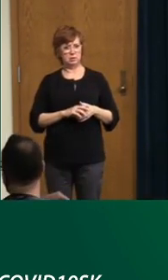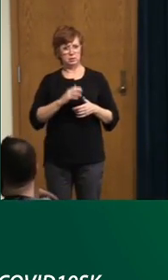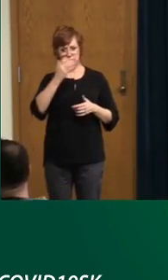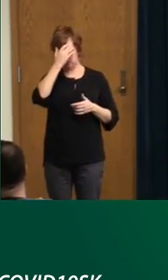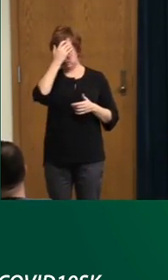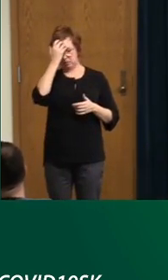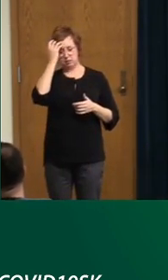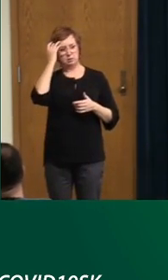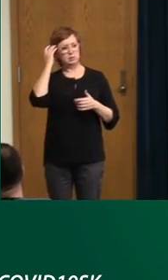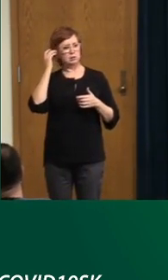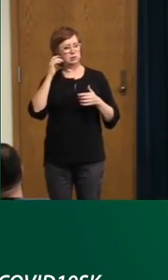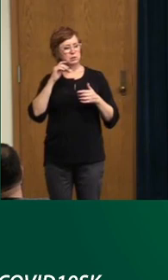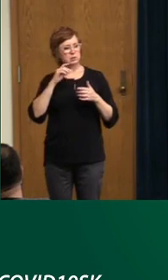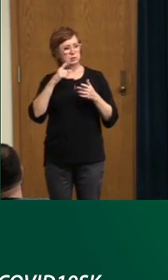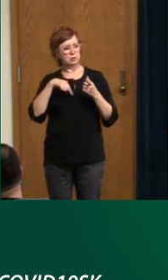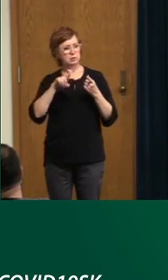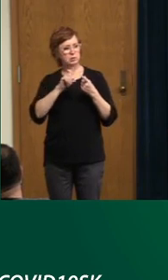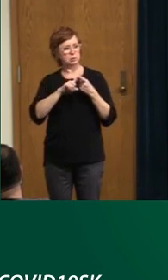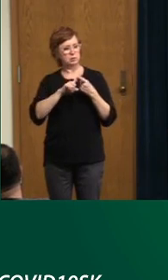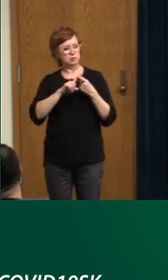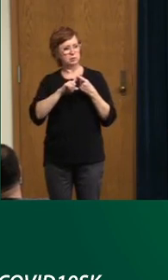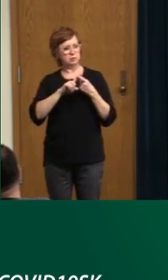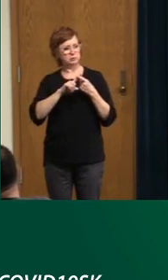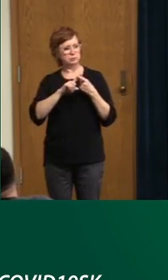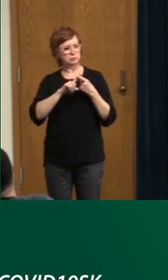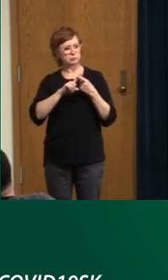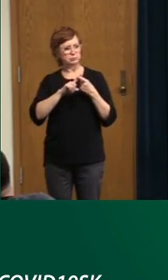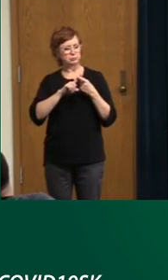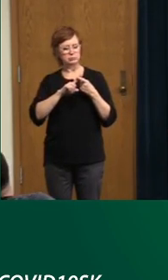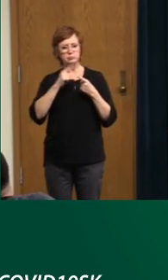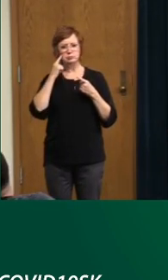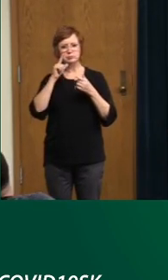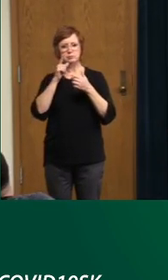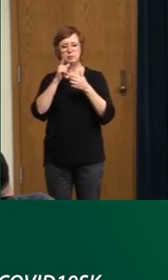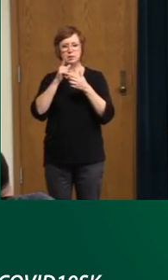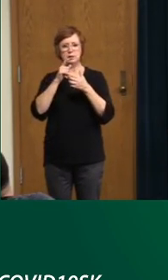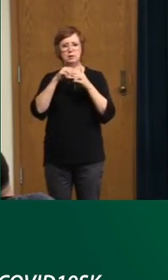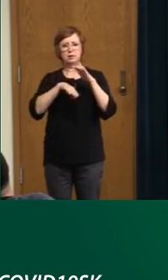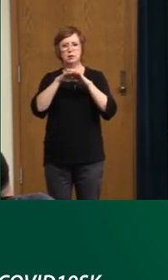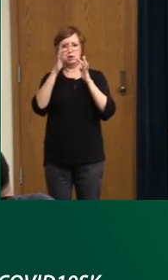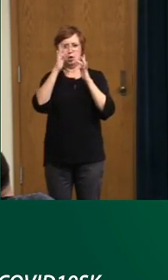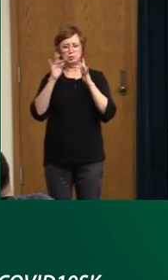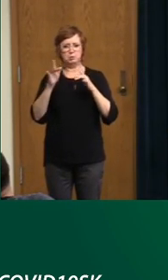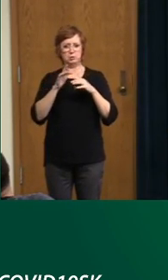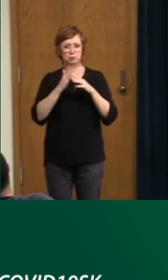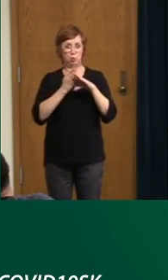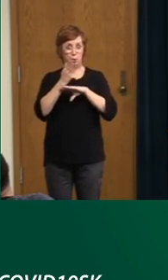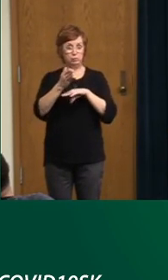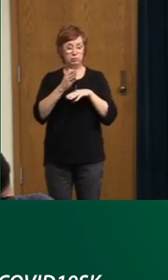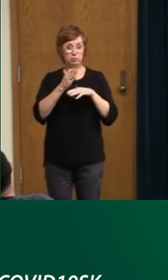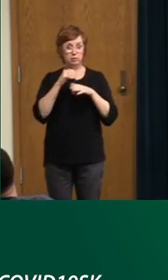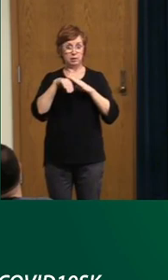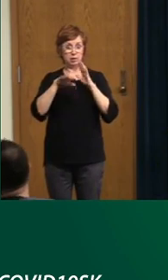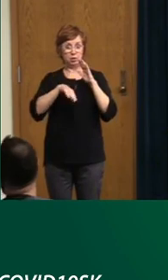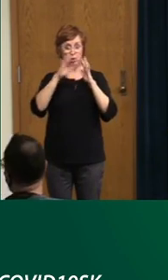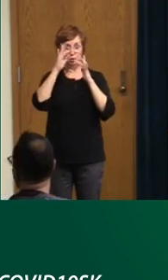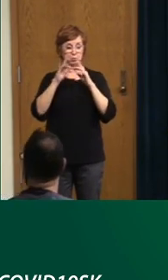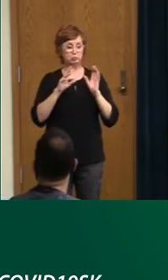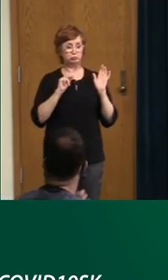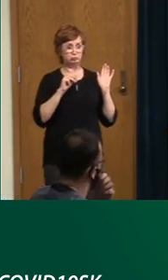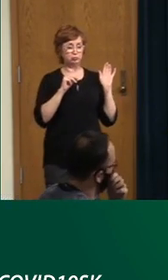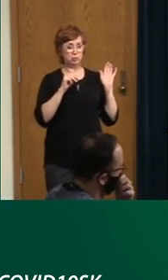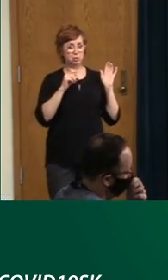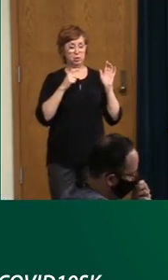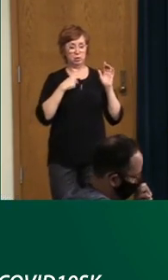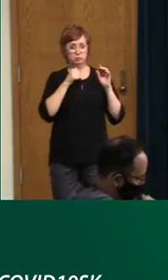how do we expect that to affect? I would say that we're at a normal capacity within our hospital system, and I'll get Scott